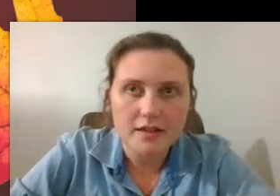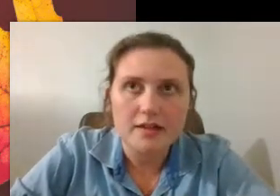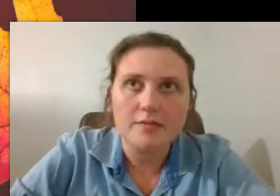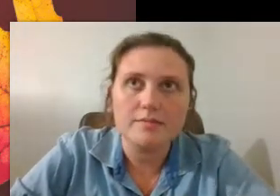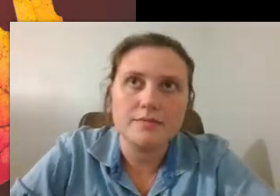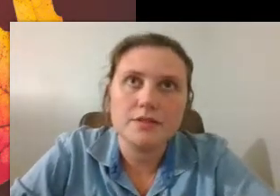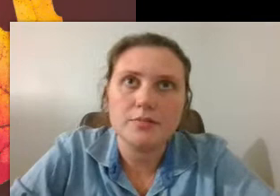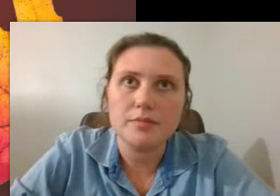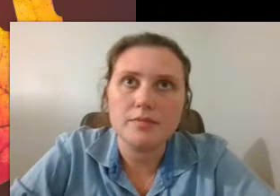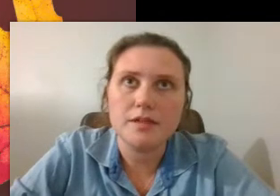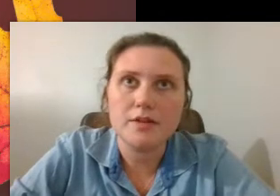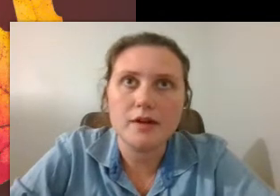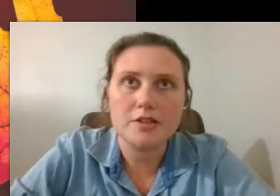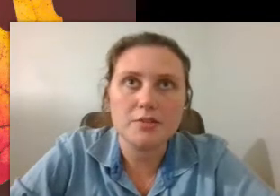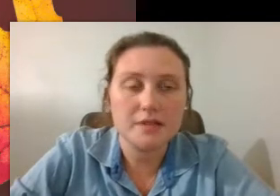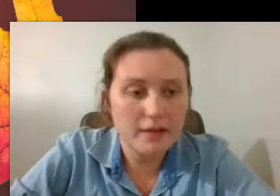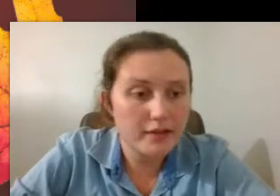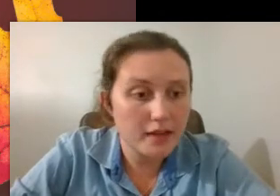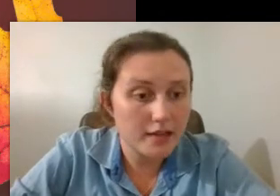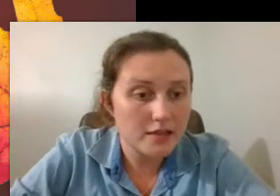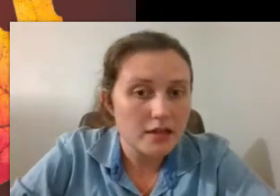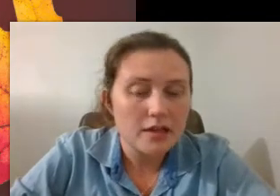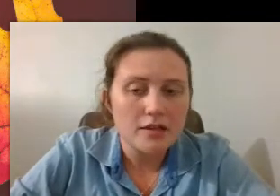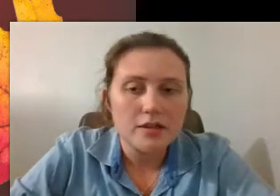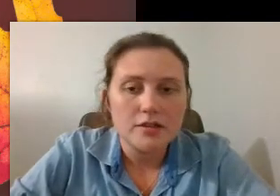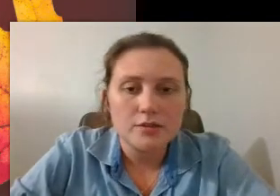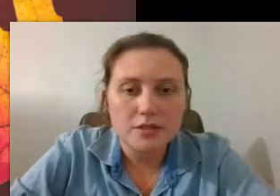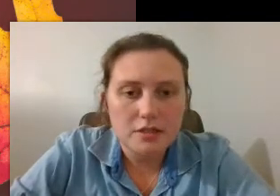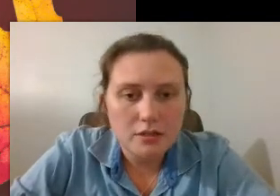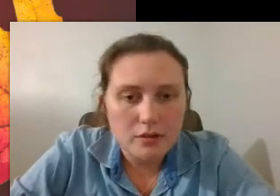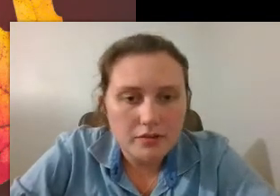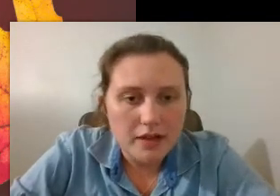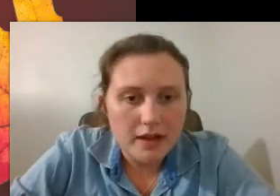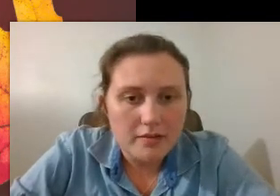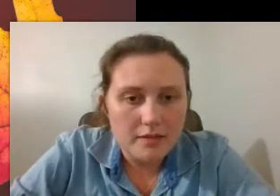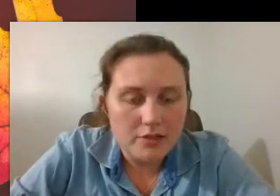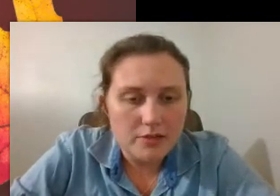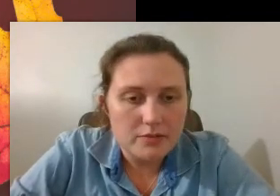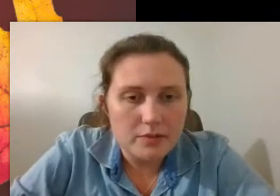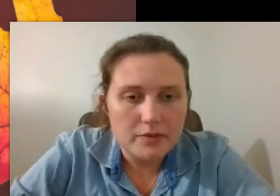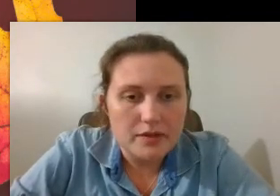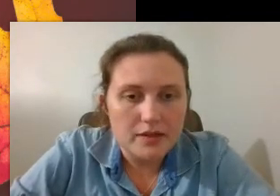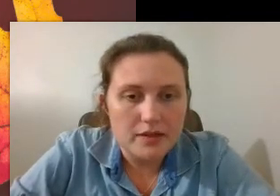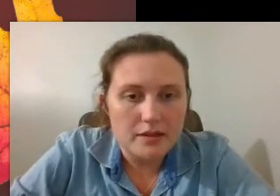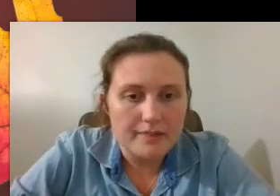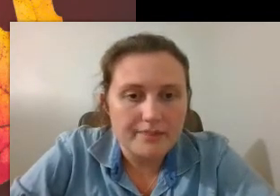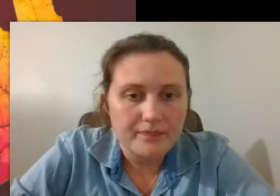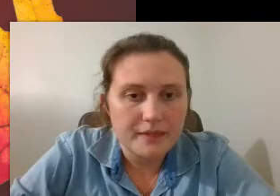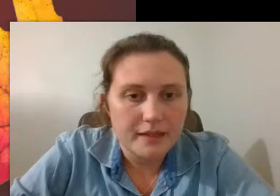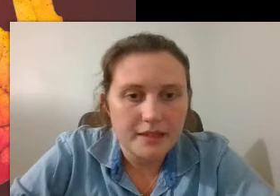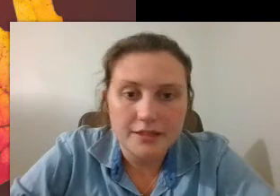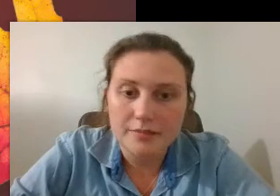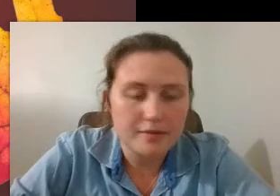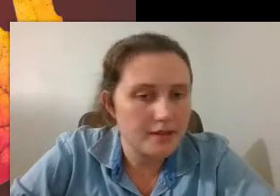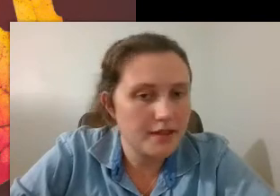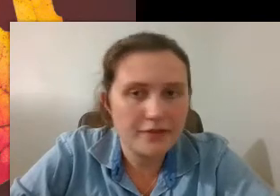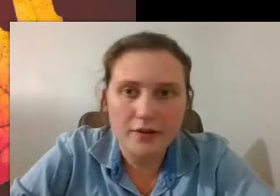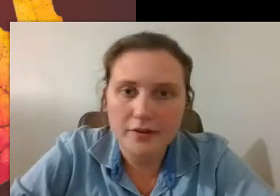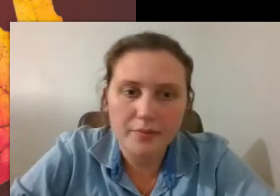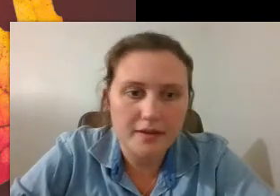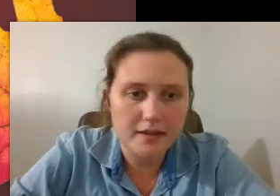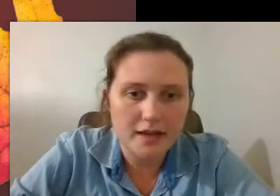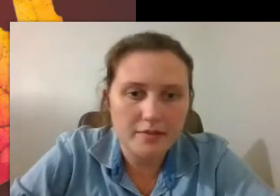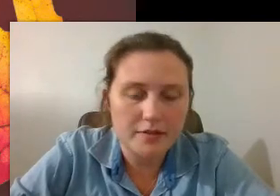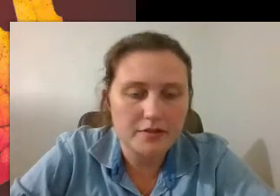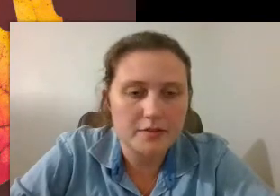it. Today will actually be 7 days. So we're just going to go over that, make sure we remember it. It's going to be really